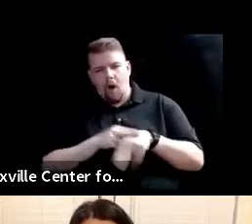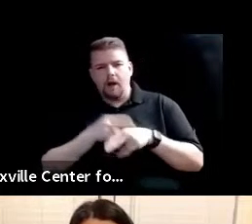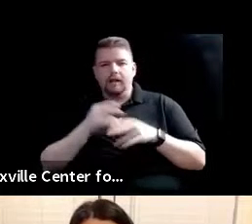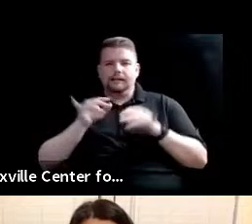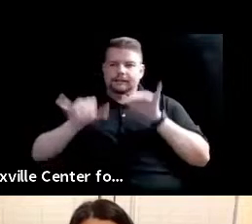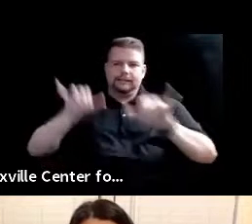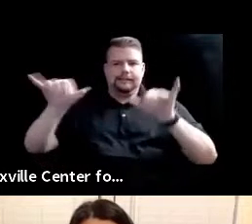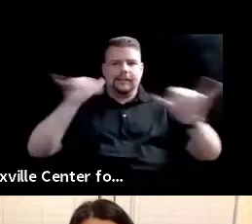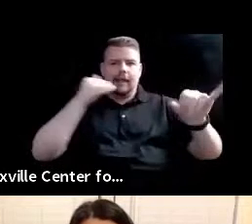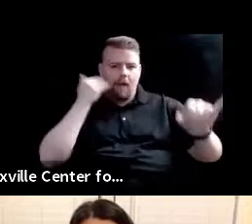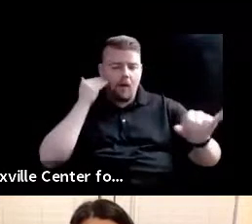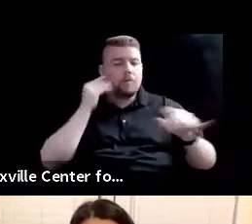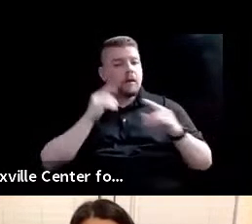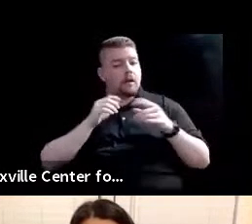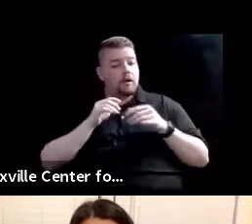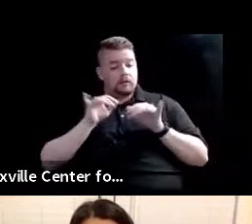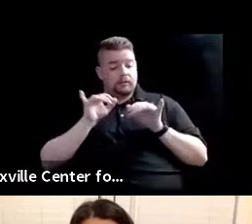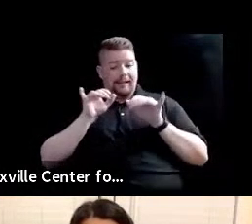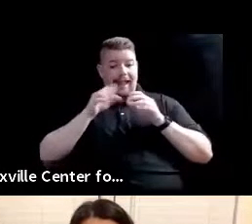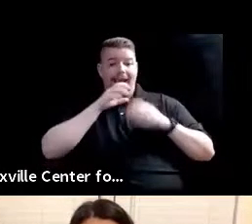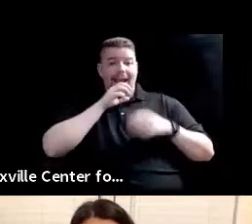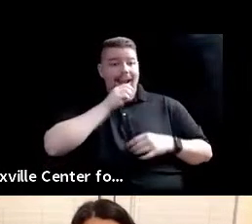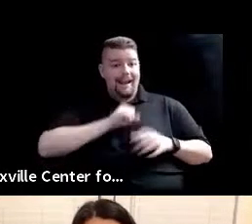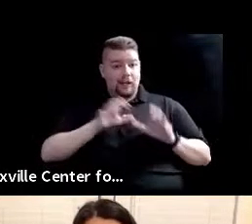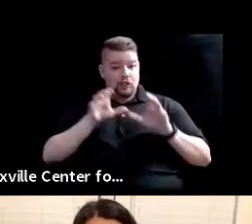And the age group that is most